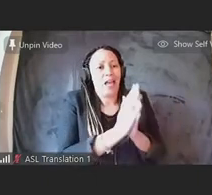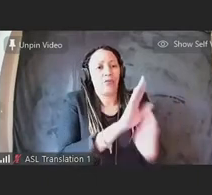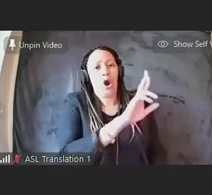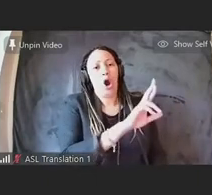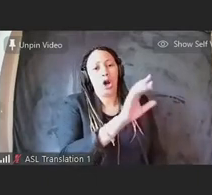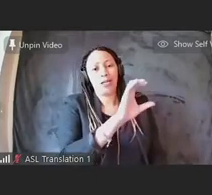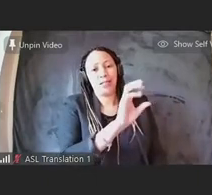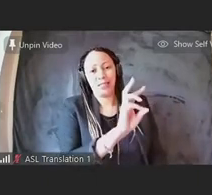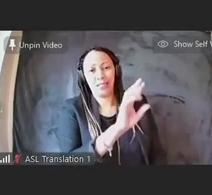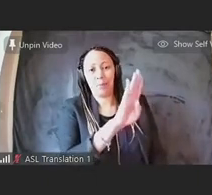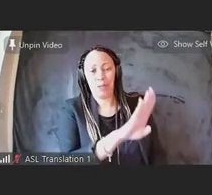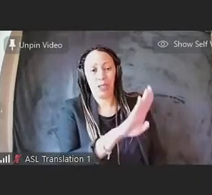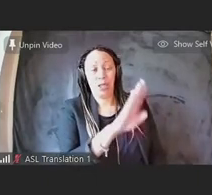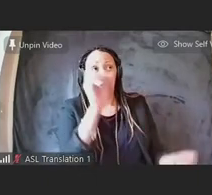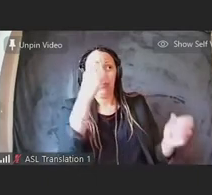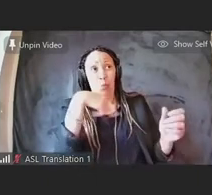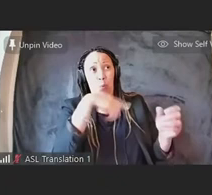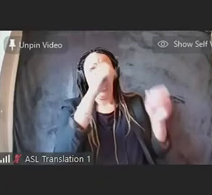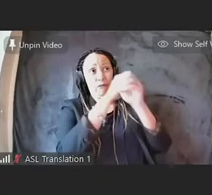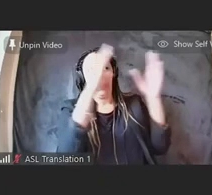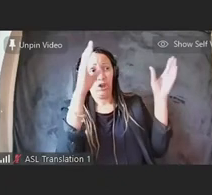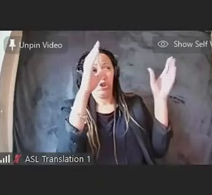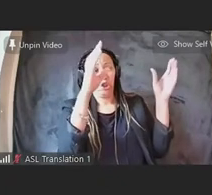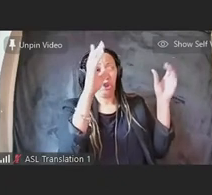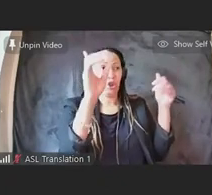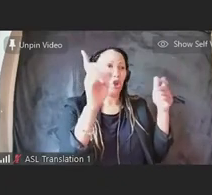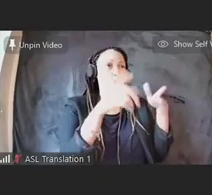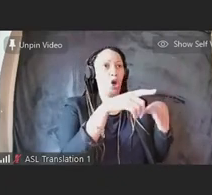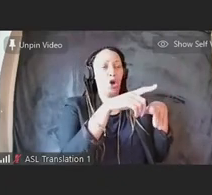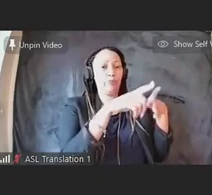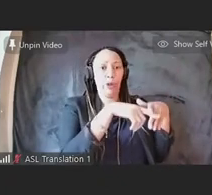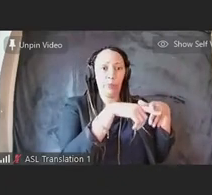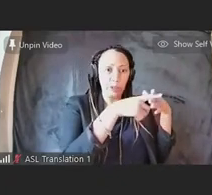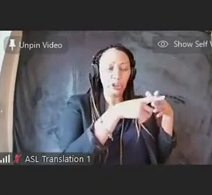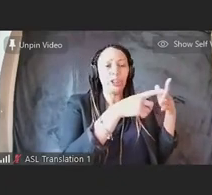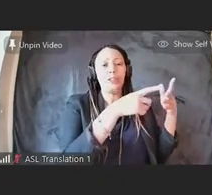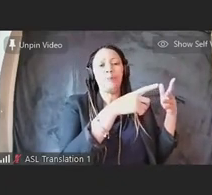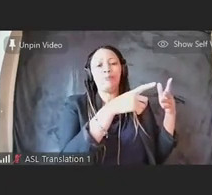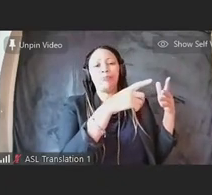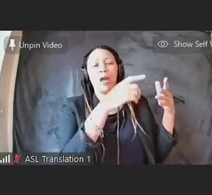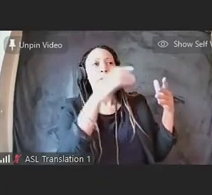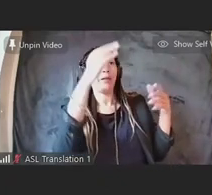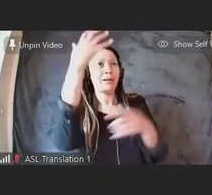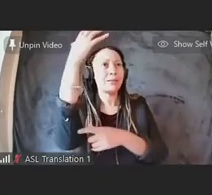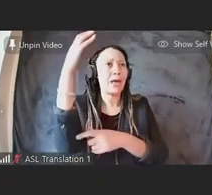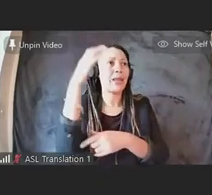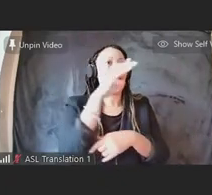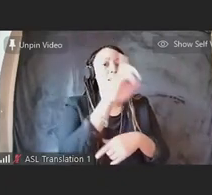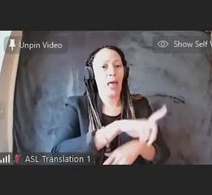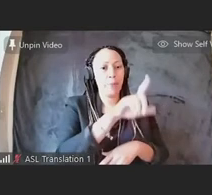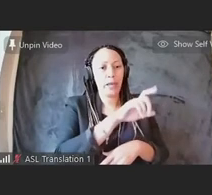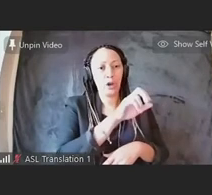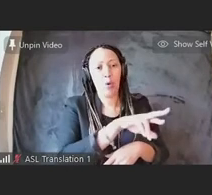We had envisioned originally in the outset of the project, either a satellite library or, like I